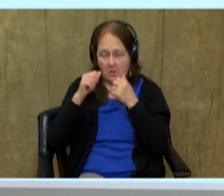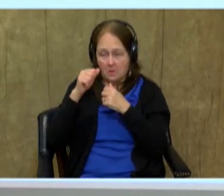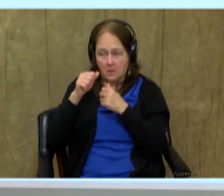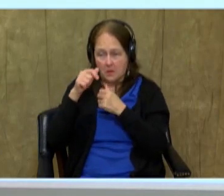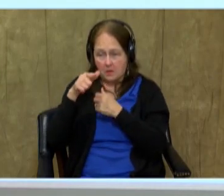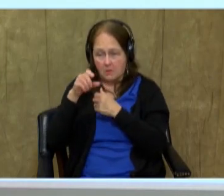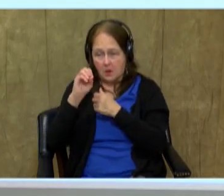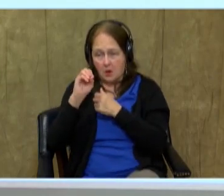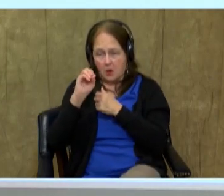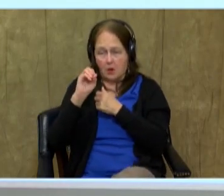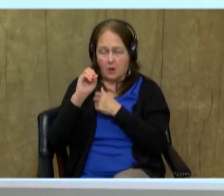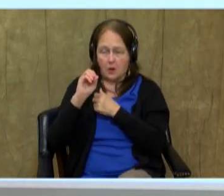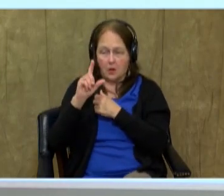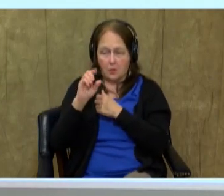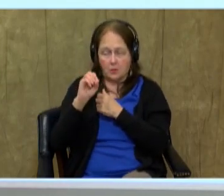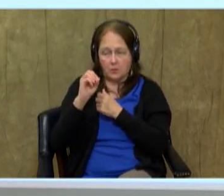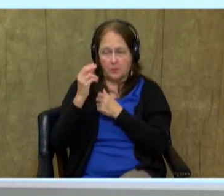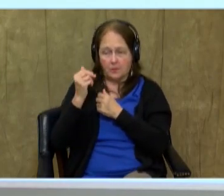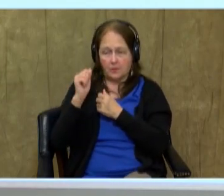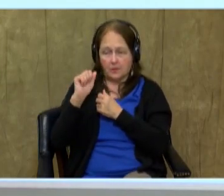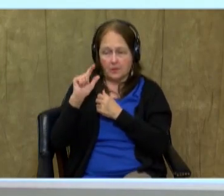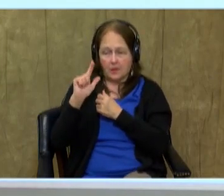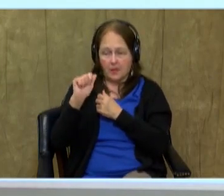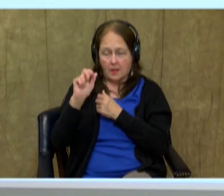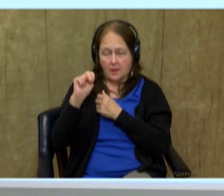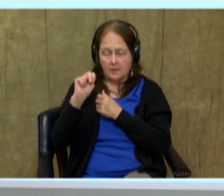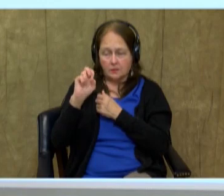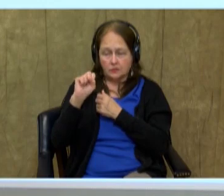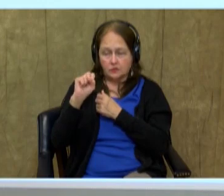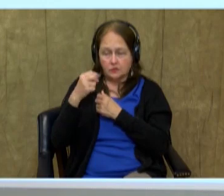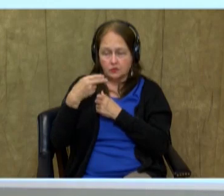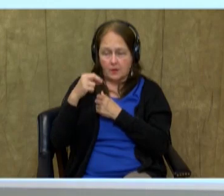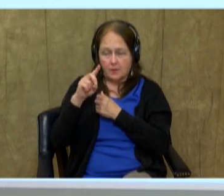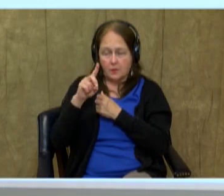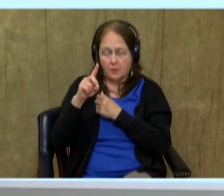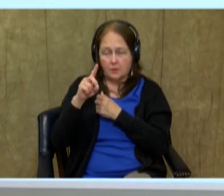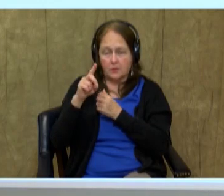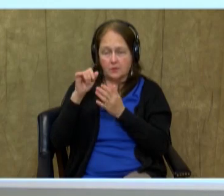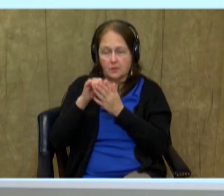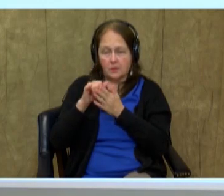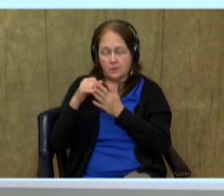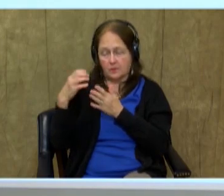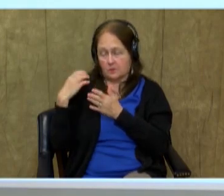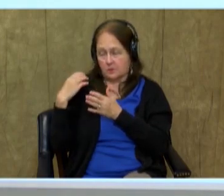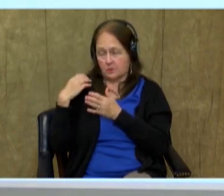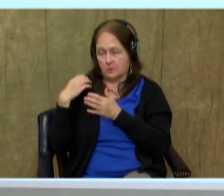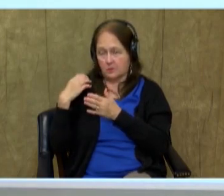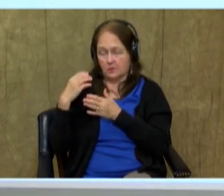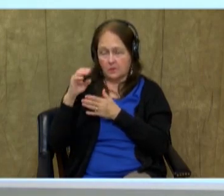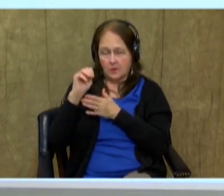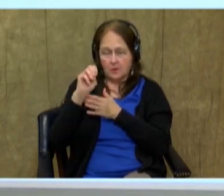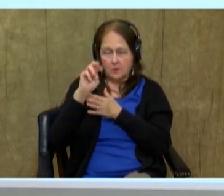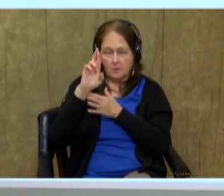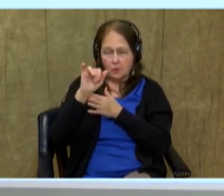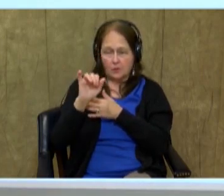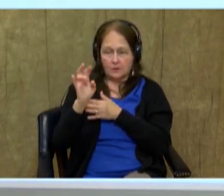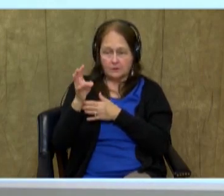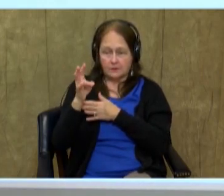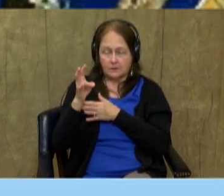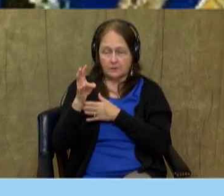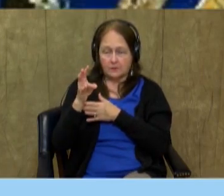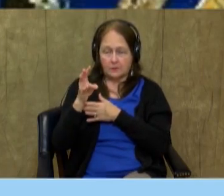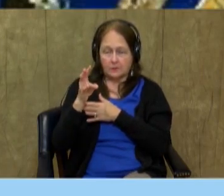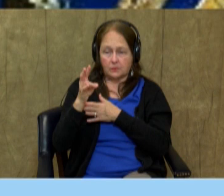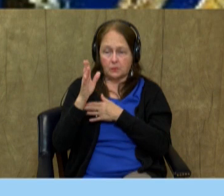Apollo 14, Alan Shepard was the commander of this mission, and you should remember him from the Mercury 7. So